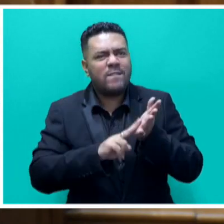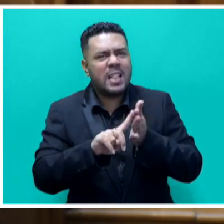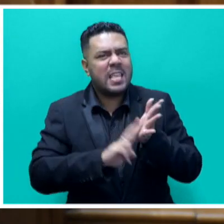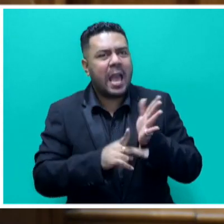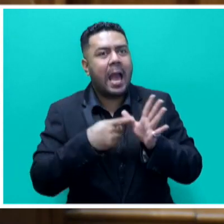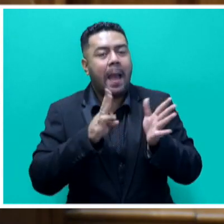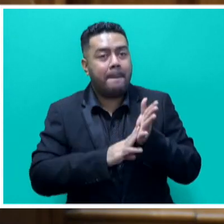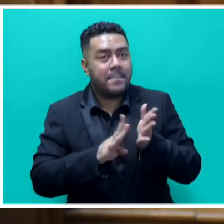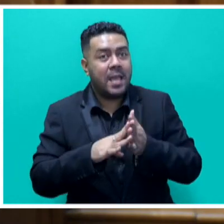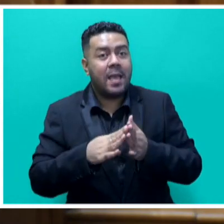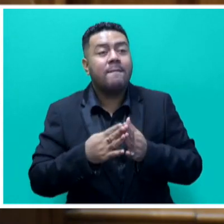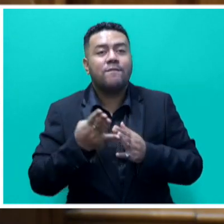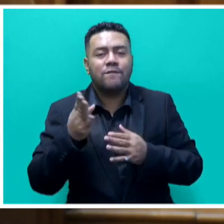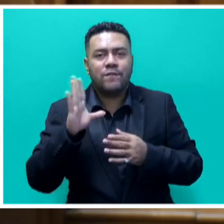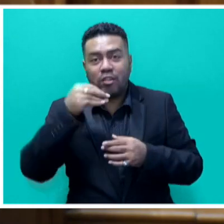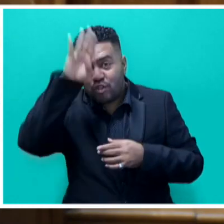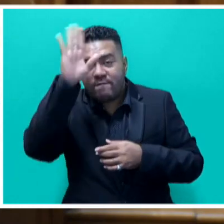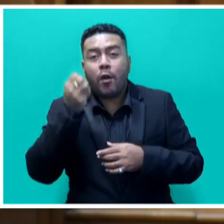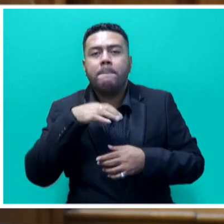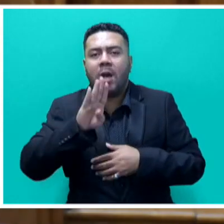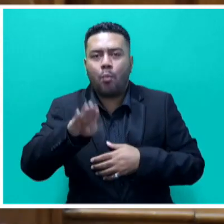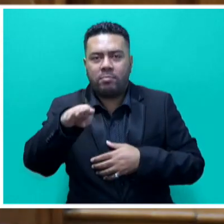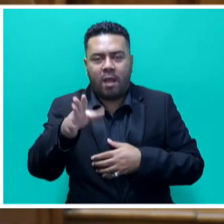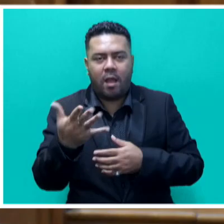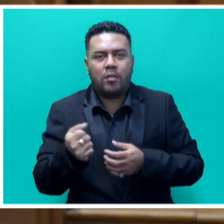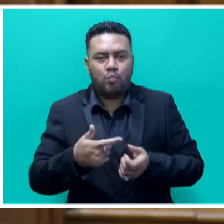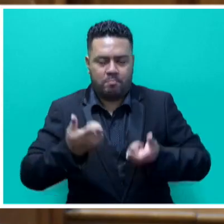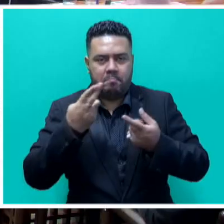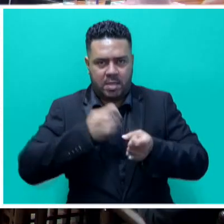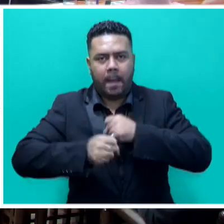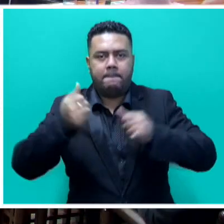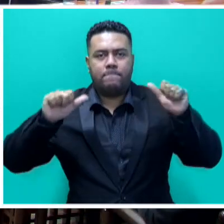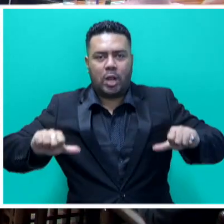be appointed as the President of the Republic of Fiji. Thank you, sir.